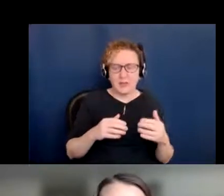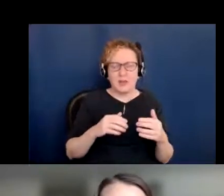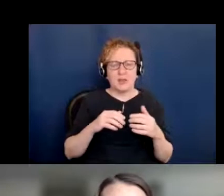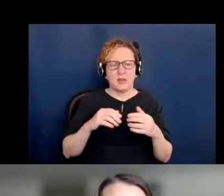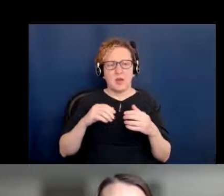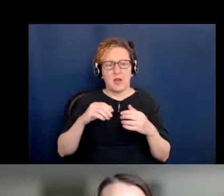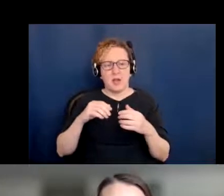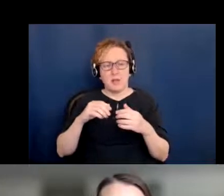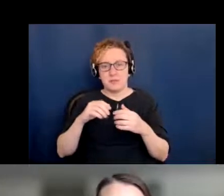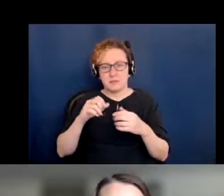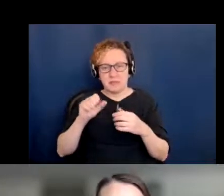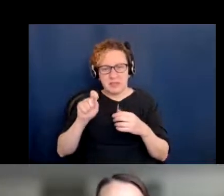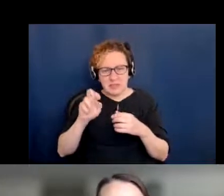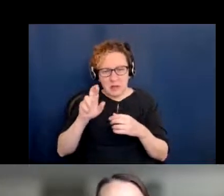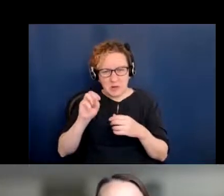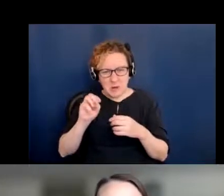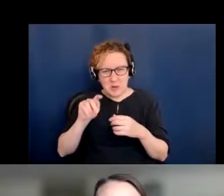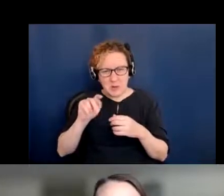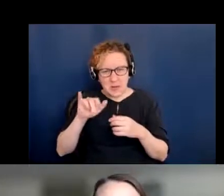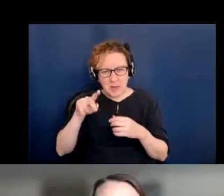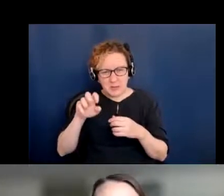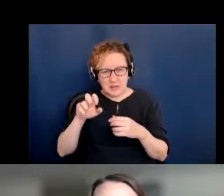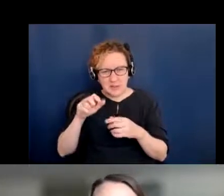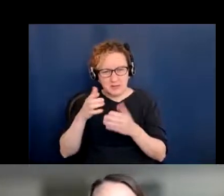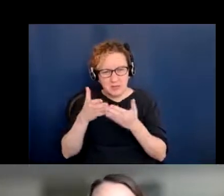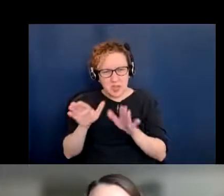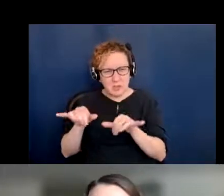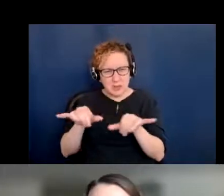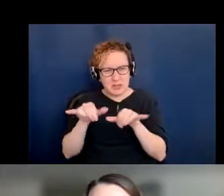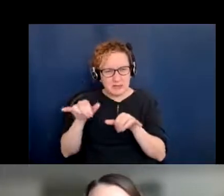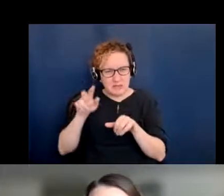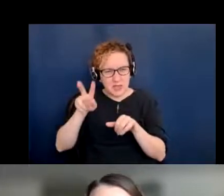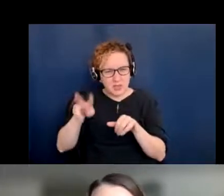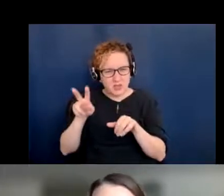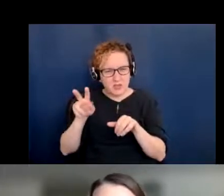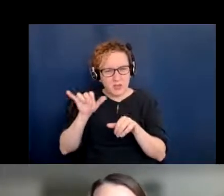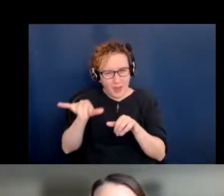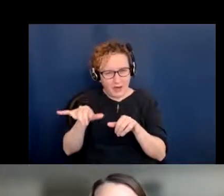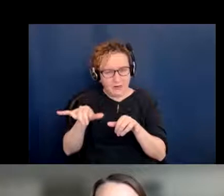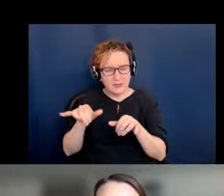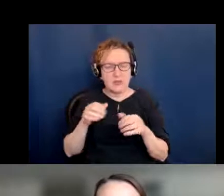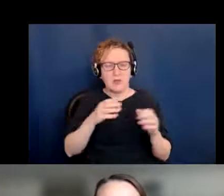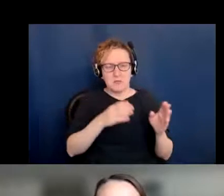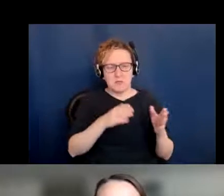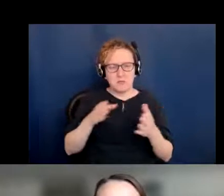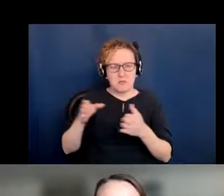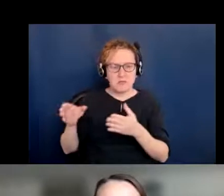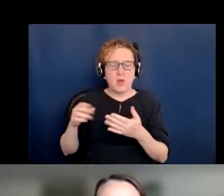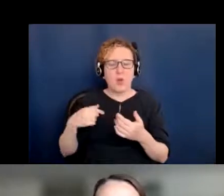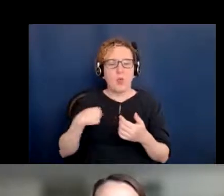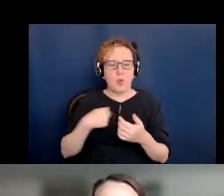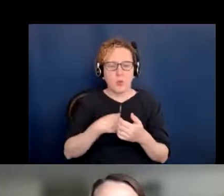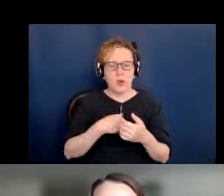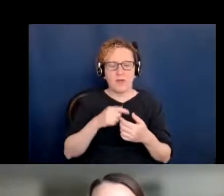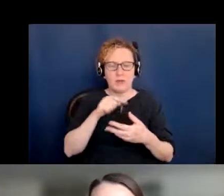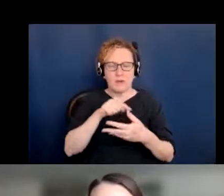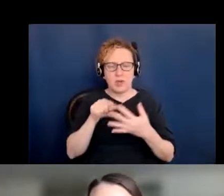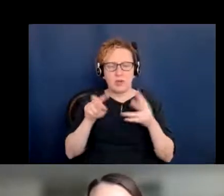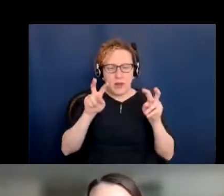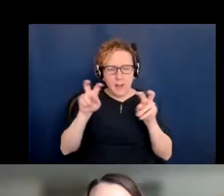and generalizations. So really the 4 goals that we have for all of our Global Up programs is to first increase